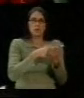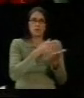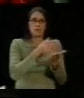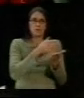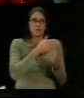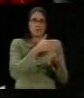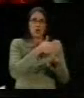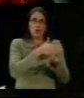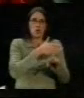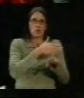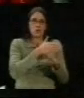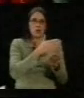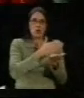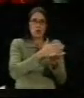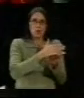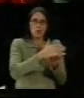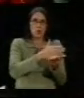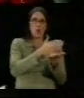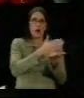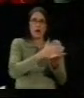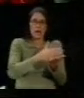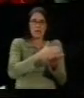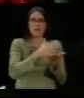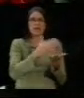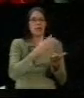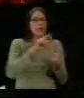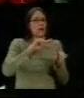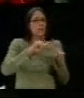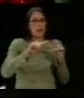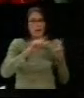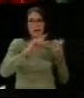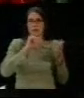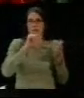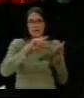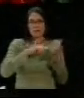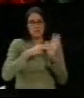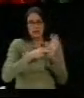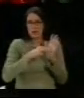prior to the outcome of this lawsuit. But that doesn't mean that we don't need the money